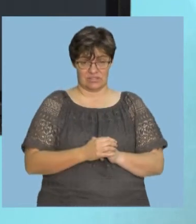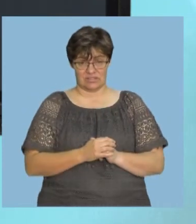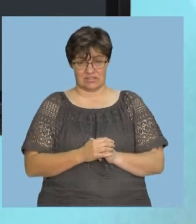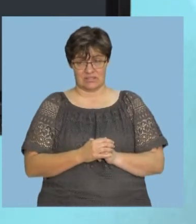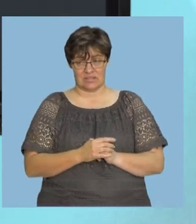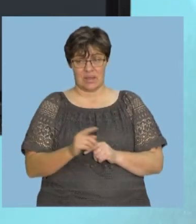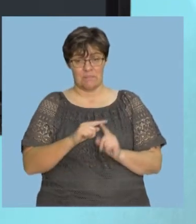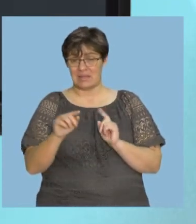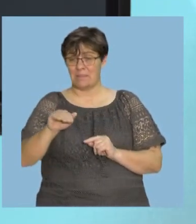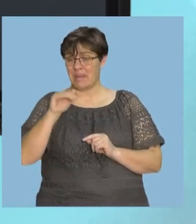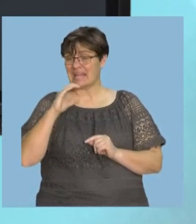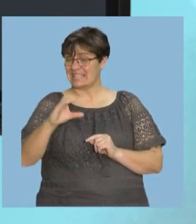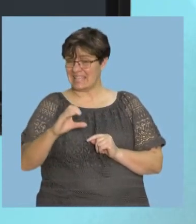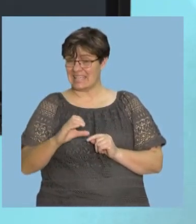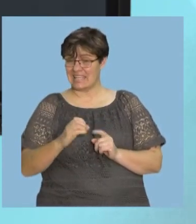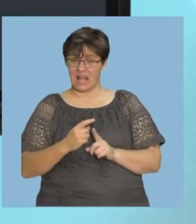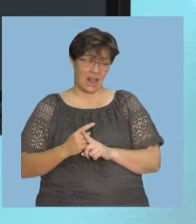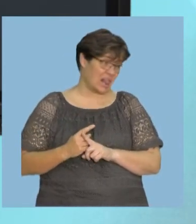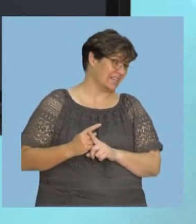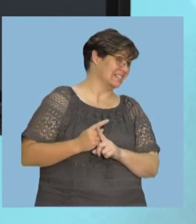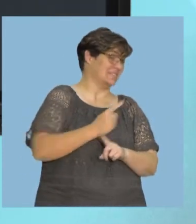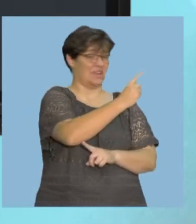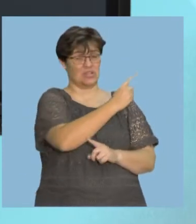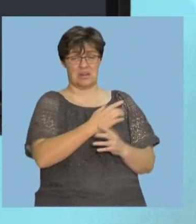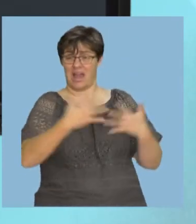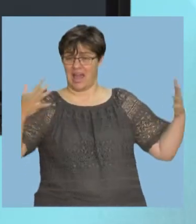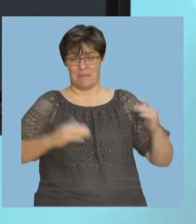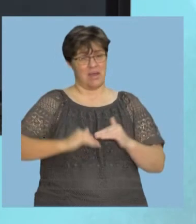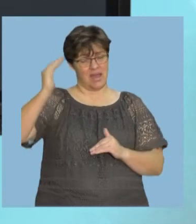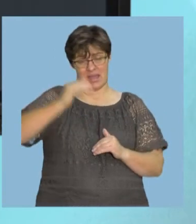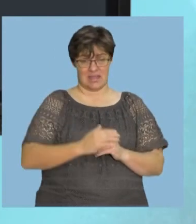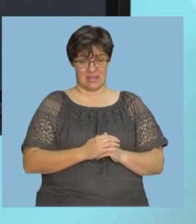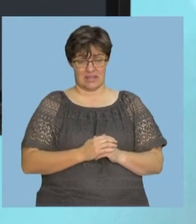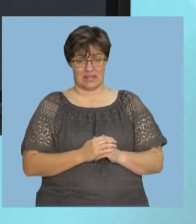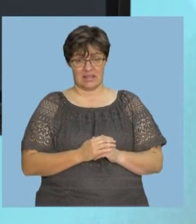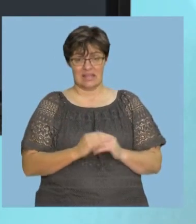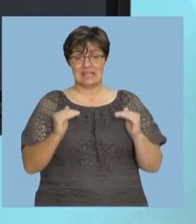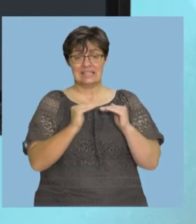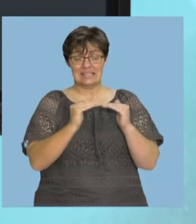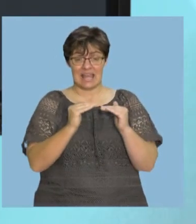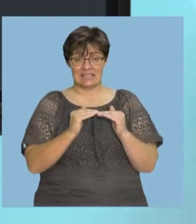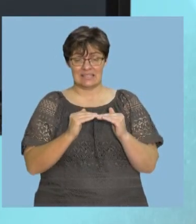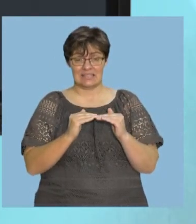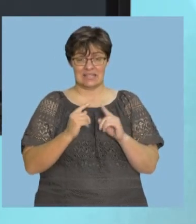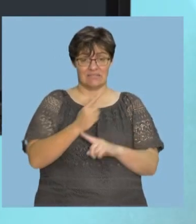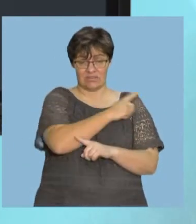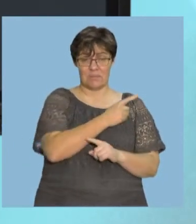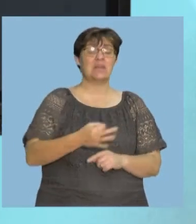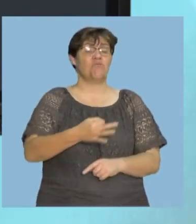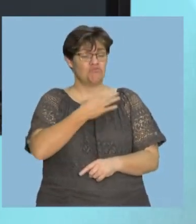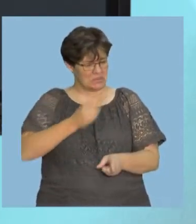Bank C has the highest standard deviation. Remember, highest standard deviation will mean risk.